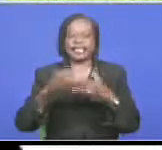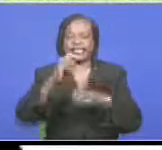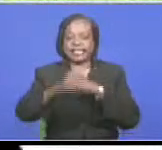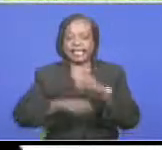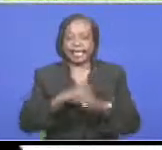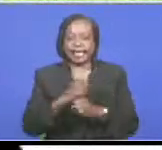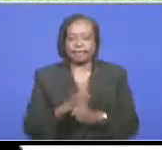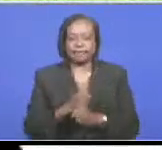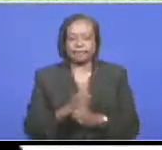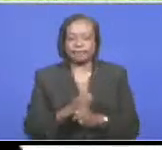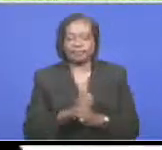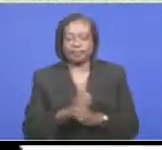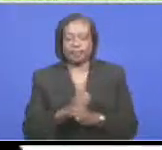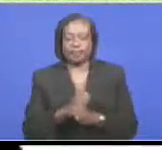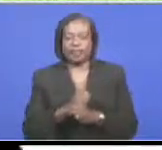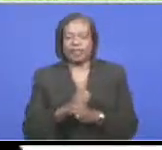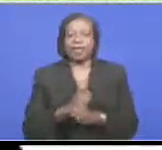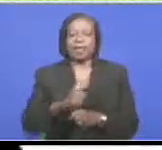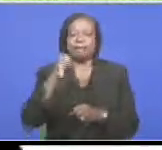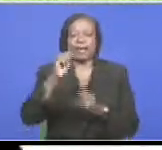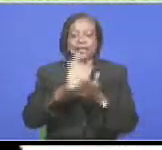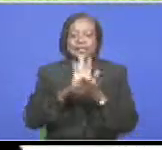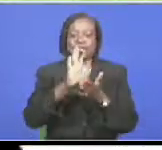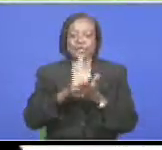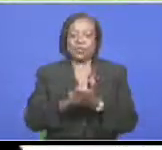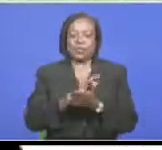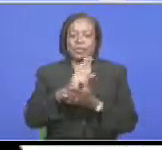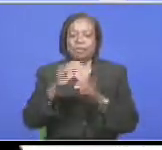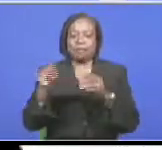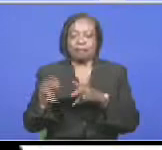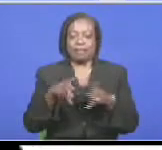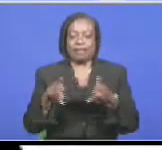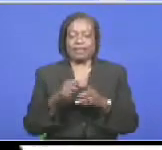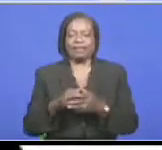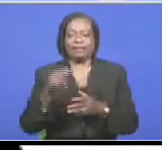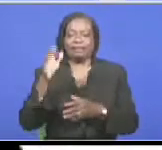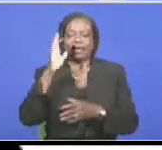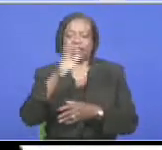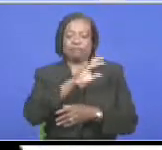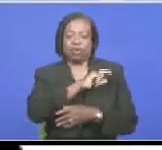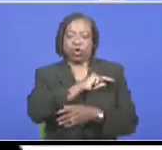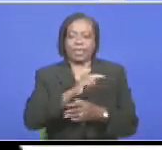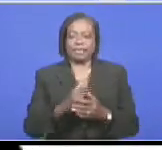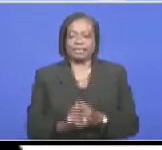happy to be the back school bash! Catherine Gomez, ZNS Network News.